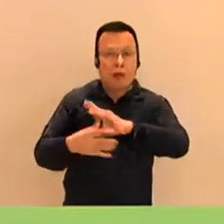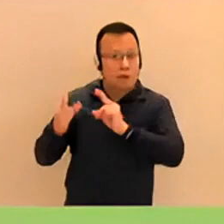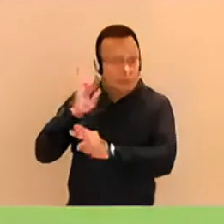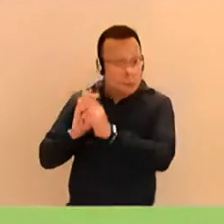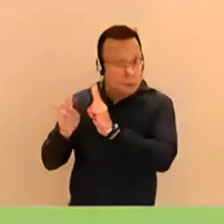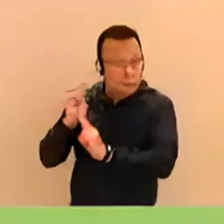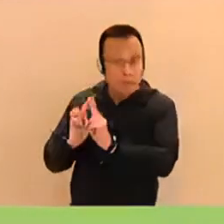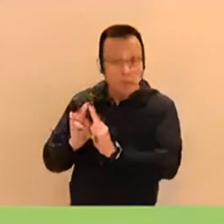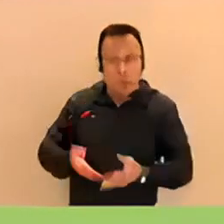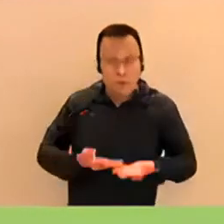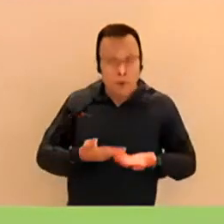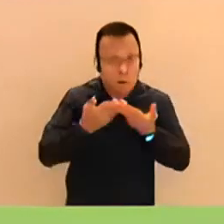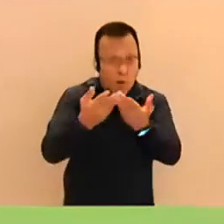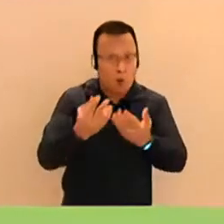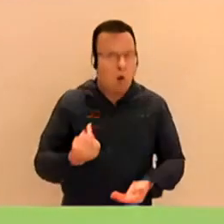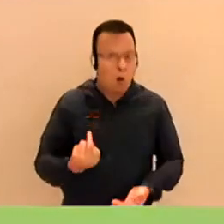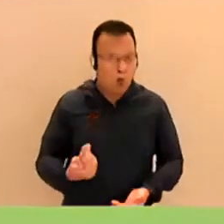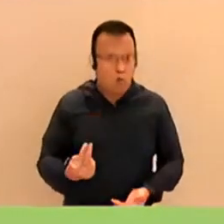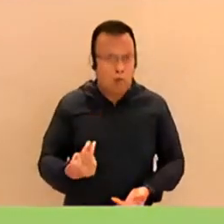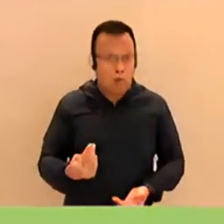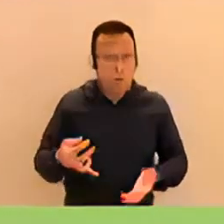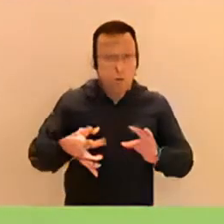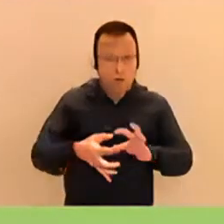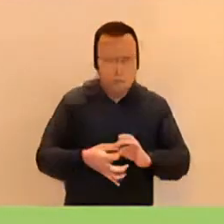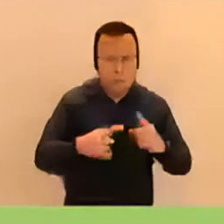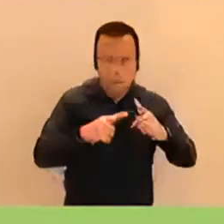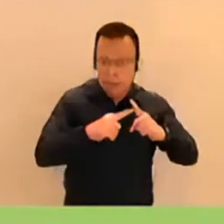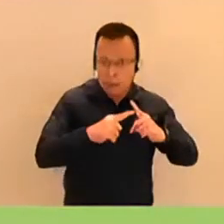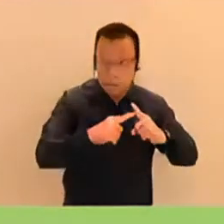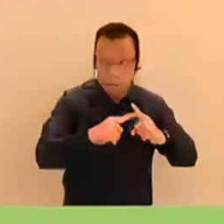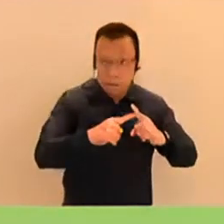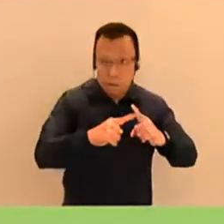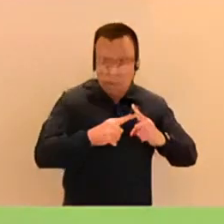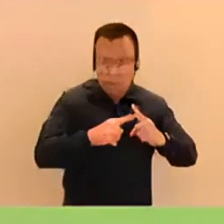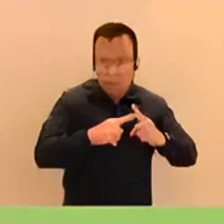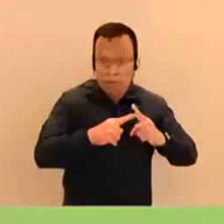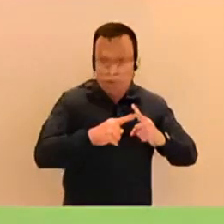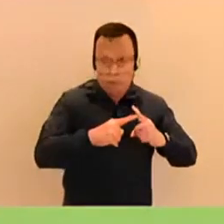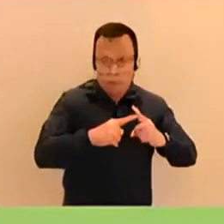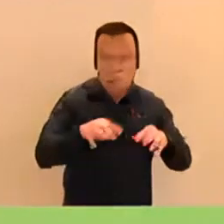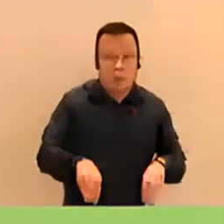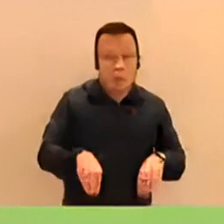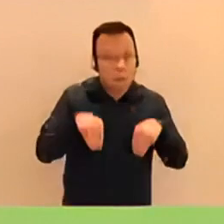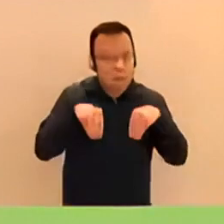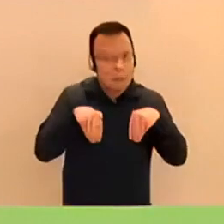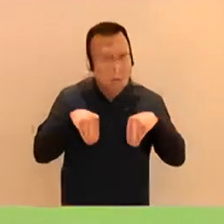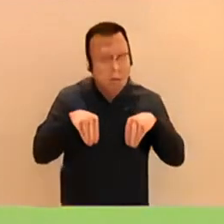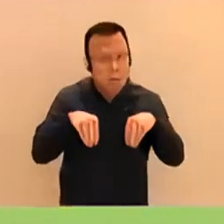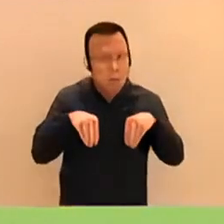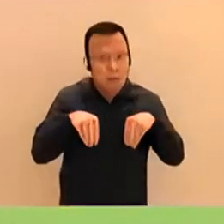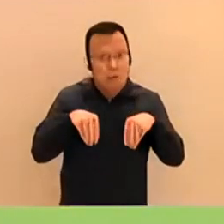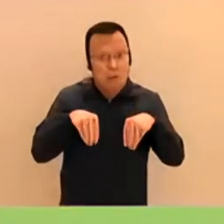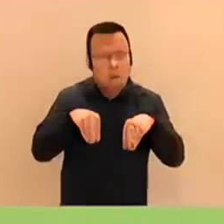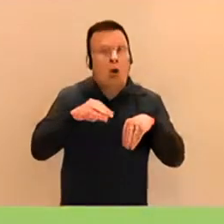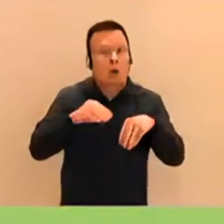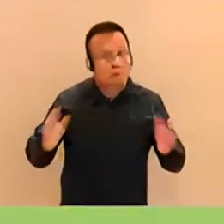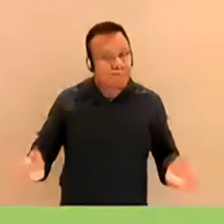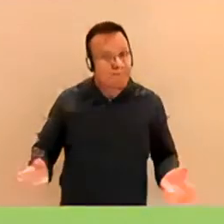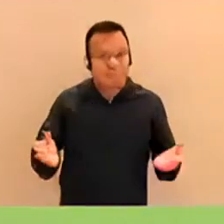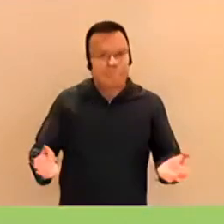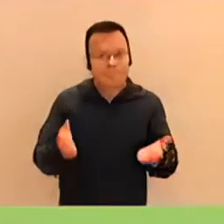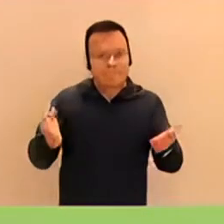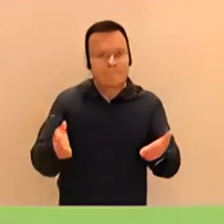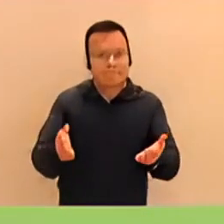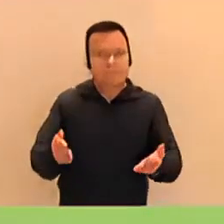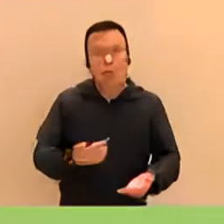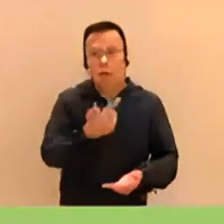only people, but also wildlife to promote circulation among urban, rural, and nature.